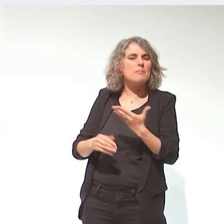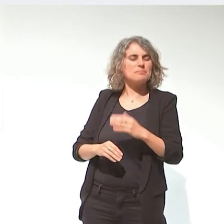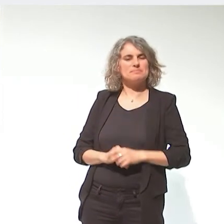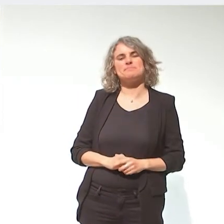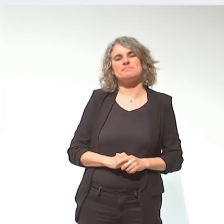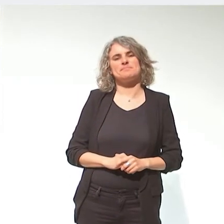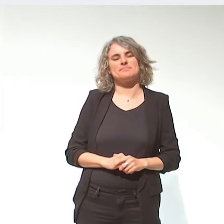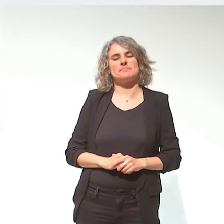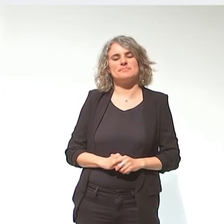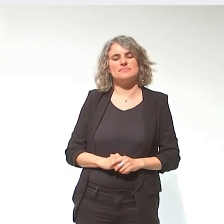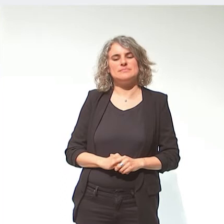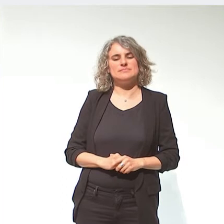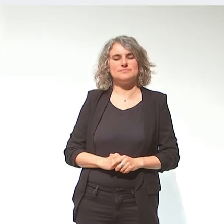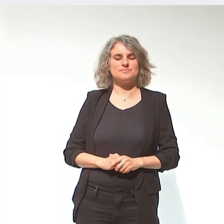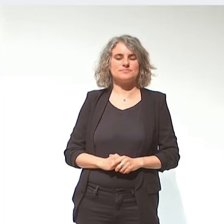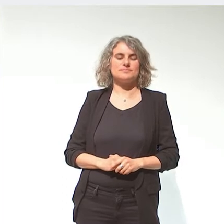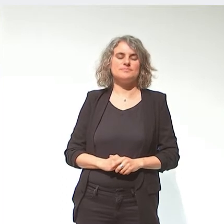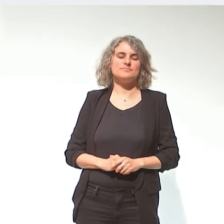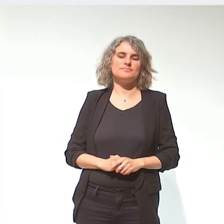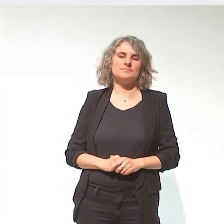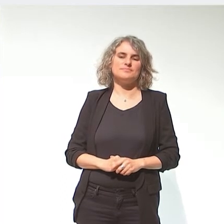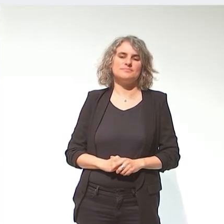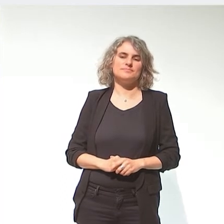education, you approach inclusion.